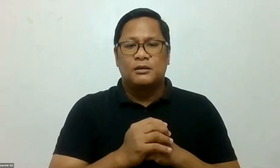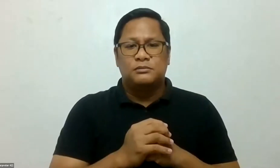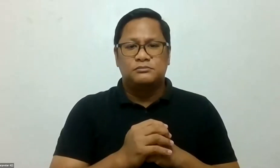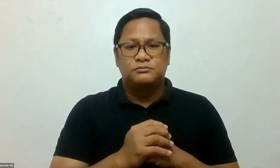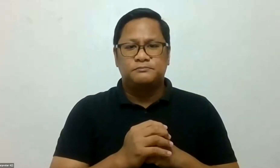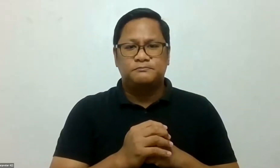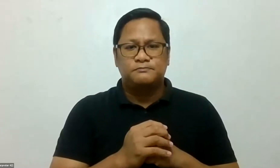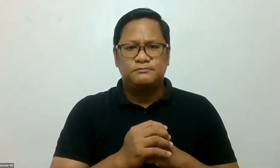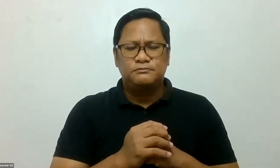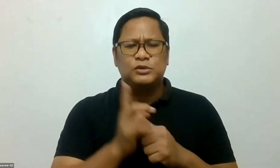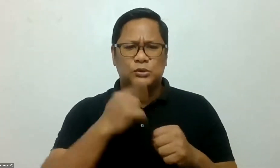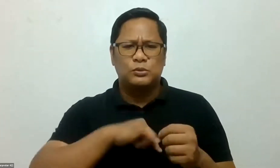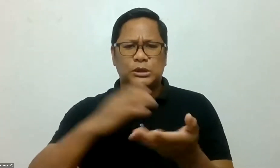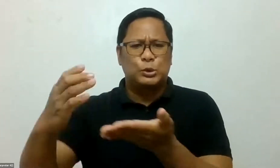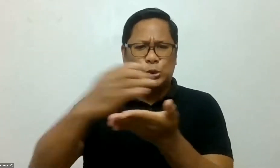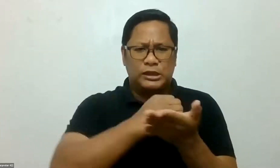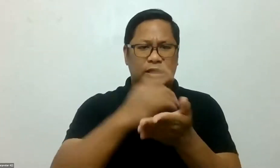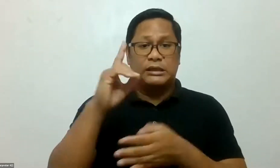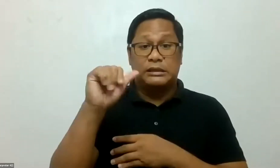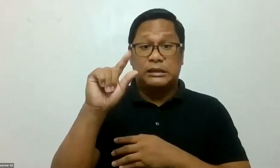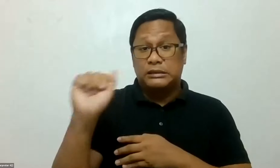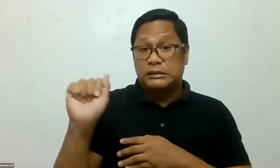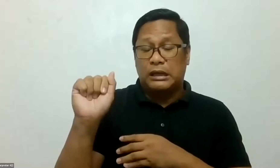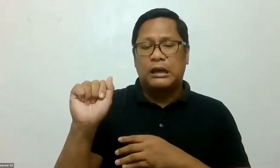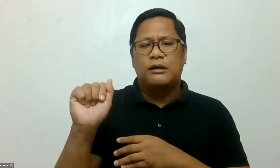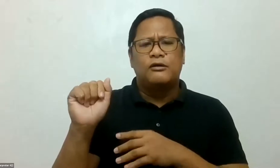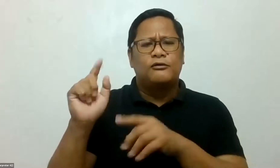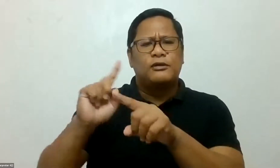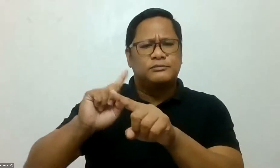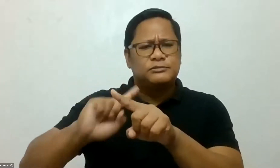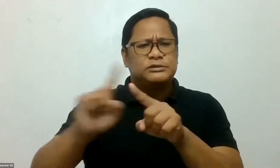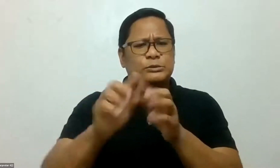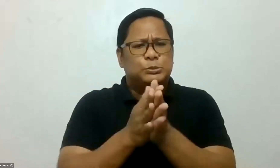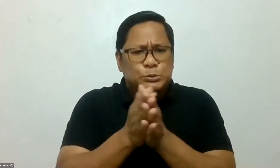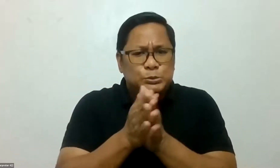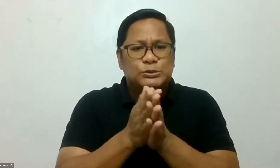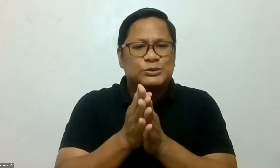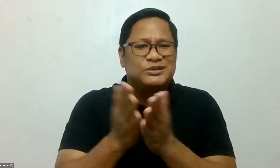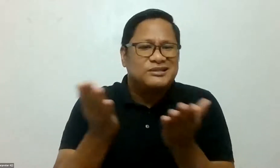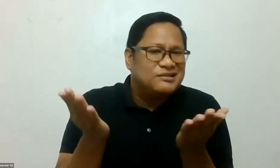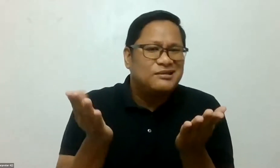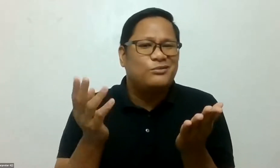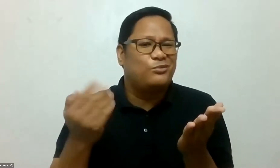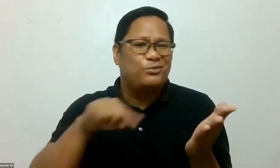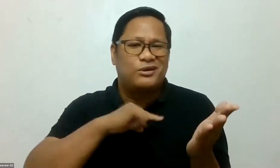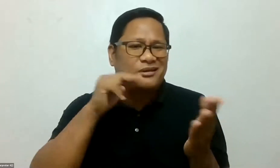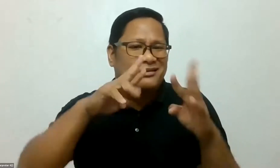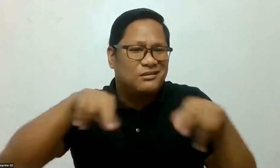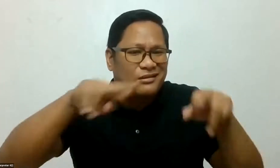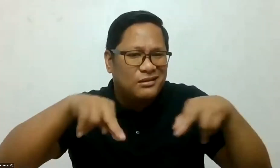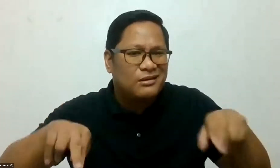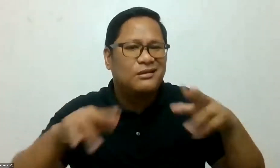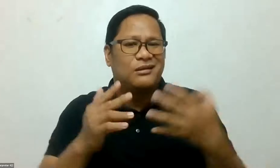And we collected data on best efforts. We were not really researchers and